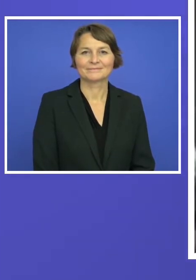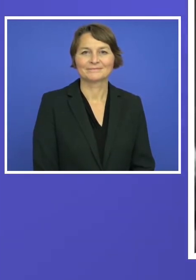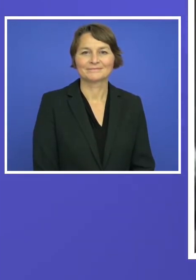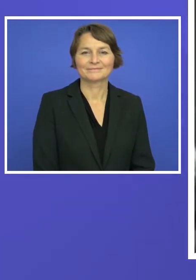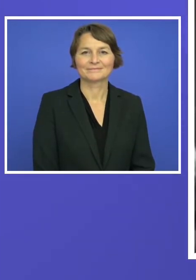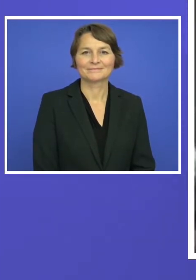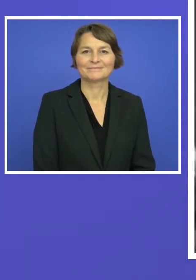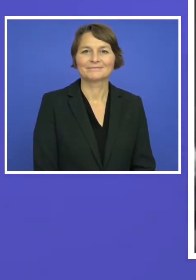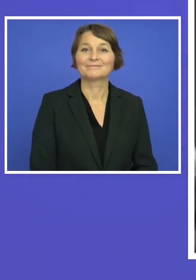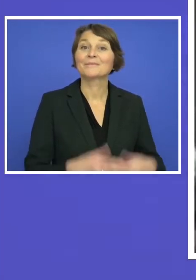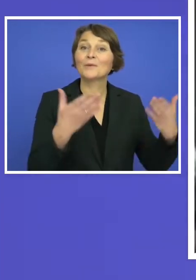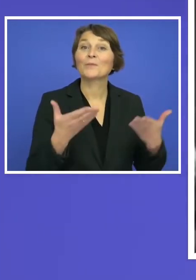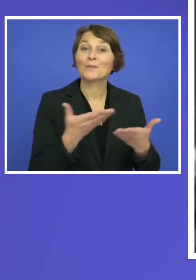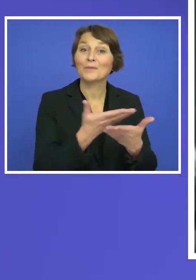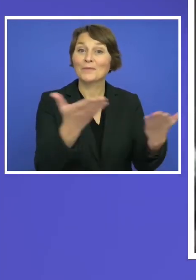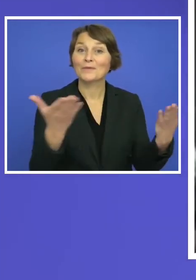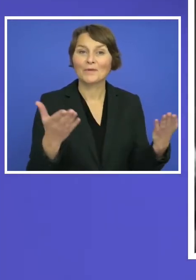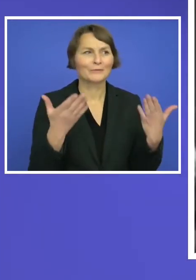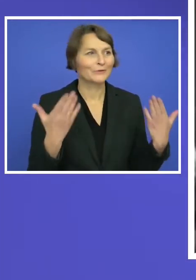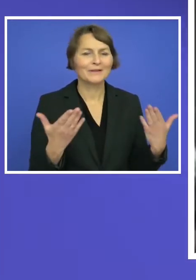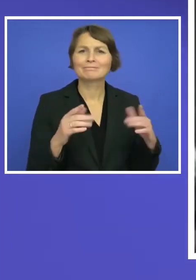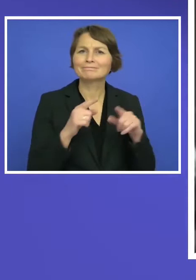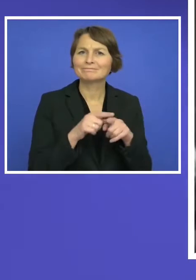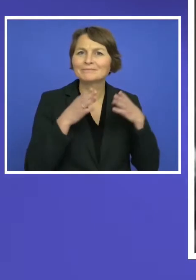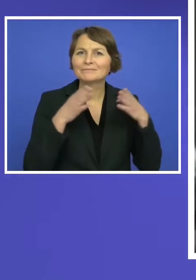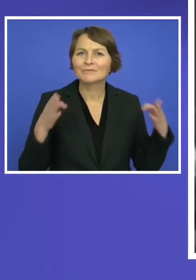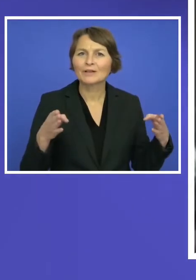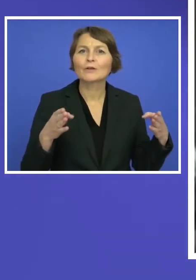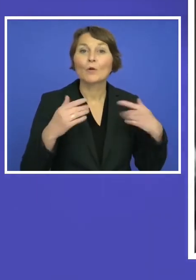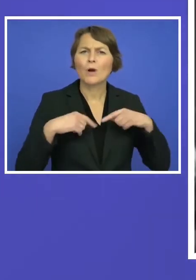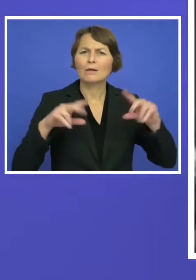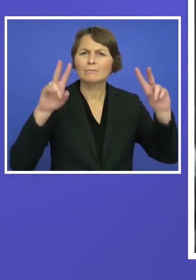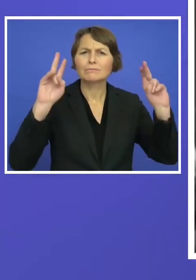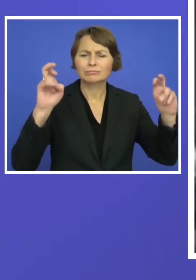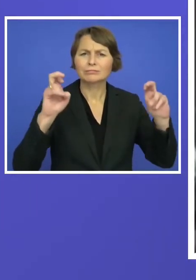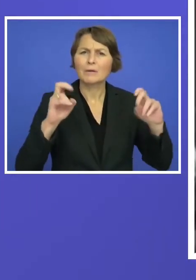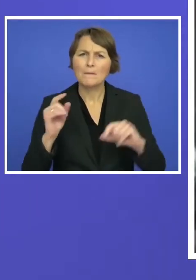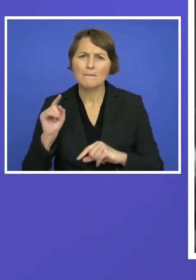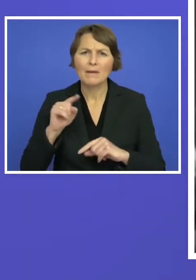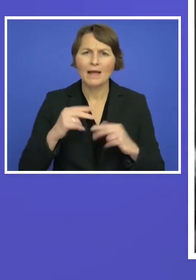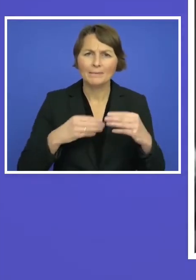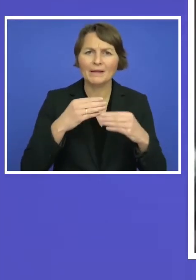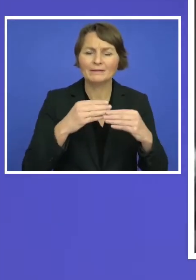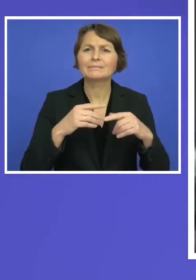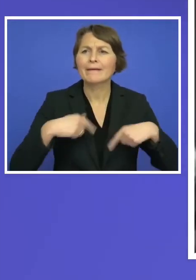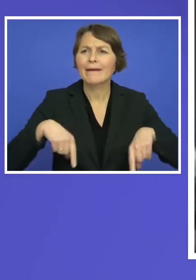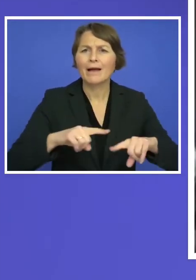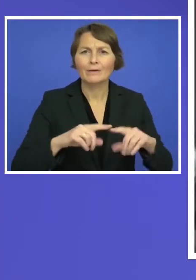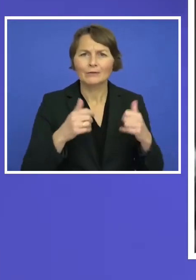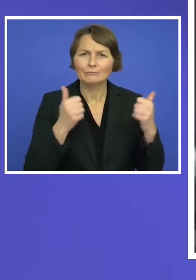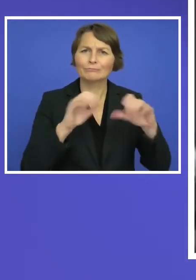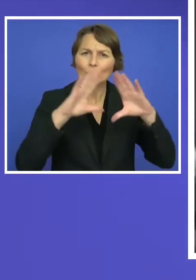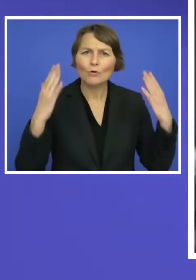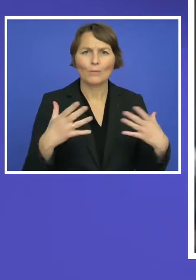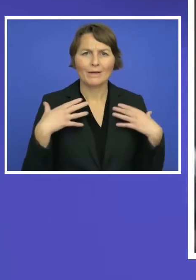Welcome, everyone, to today's session about building back better through gender equitable leadership in global health workforce. As we get started with